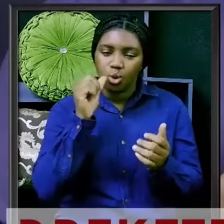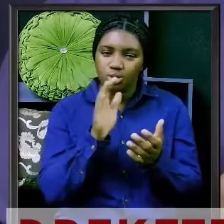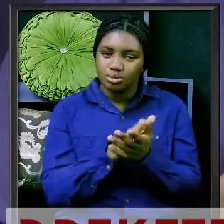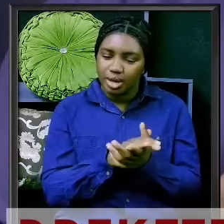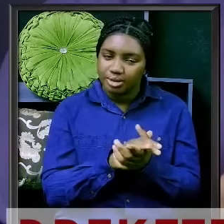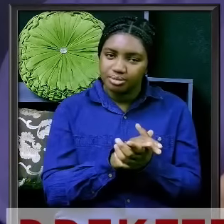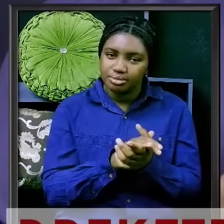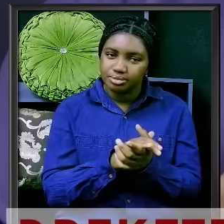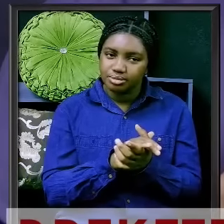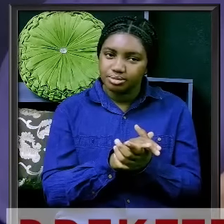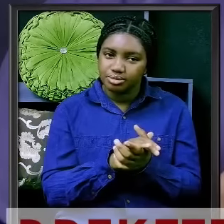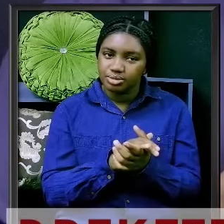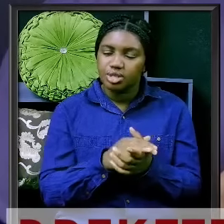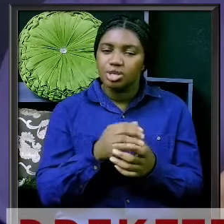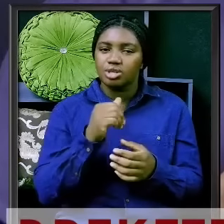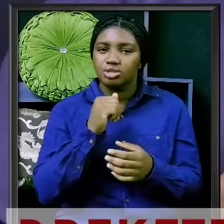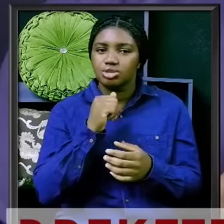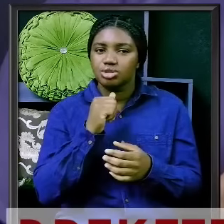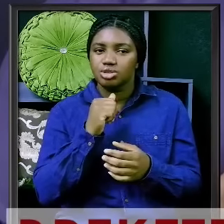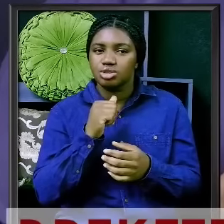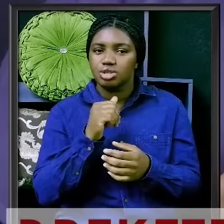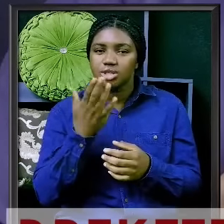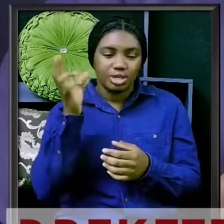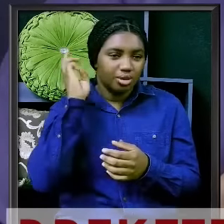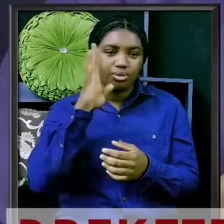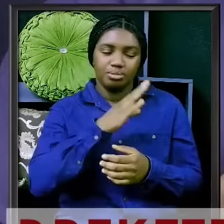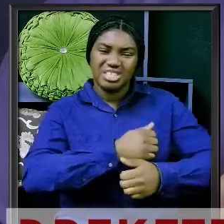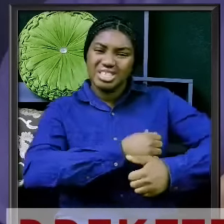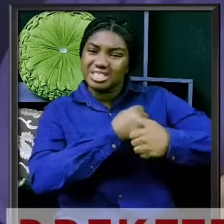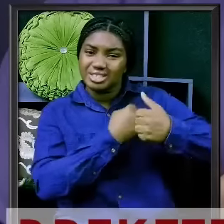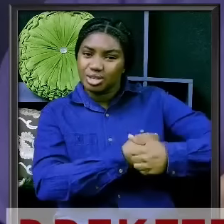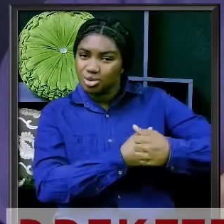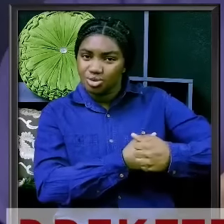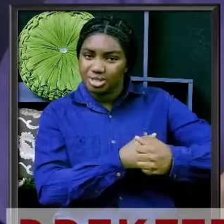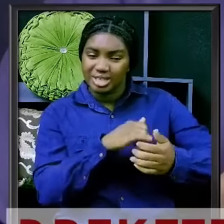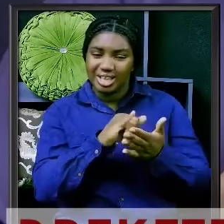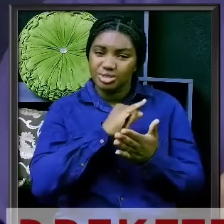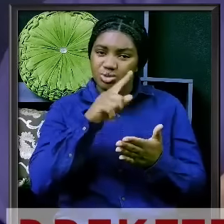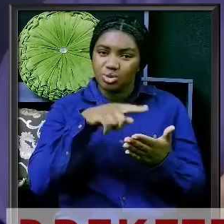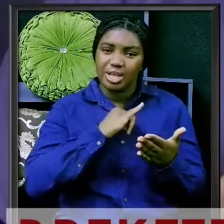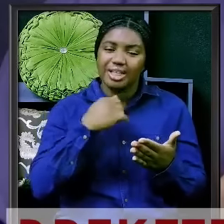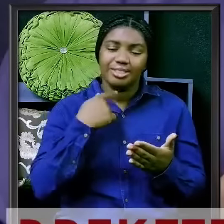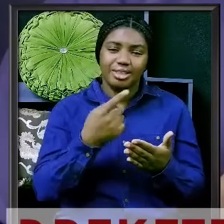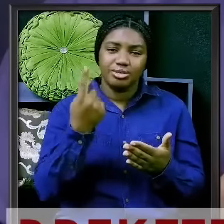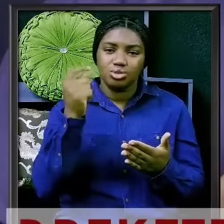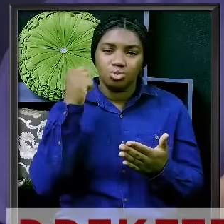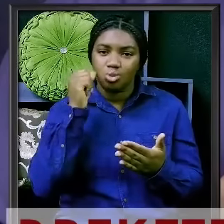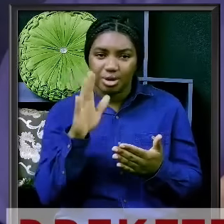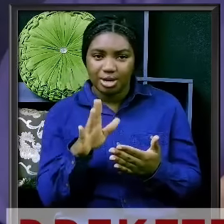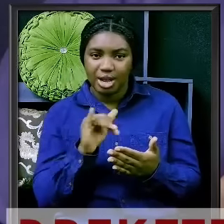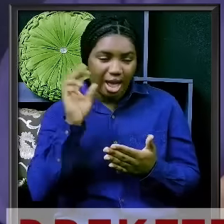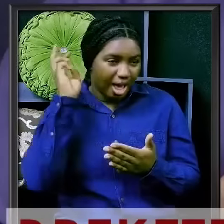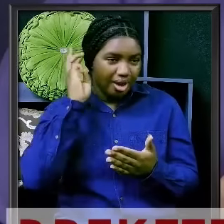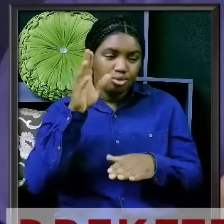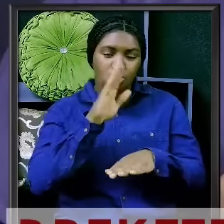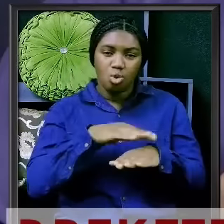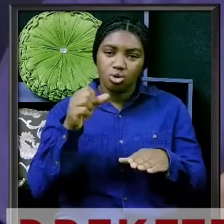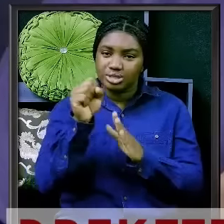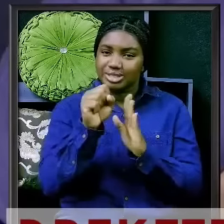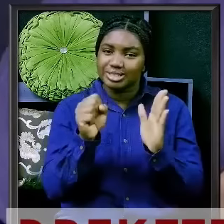husband, not necessarily that there will be security. That was what I was telling the woman. I will reach out to the